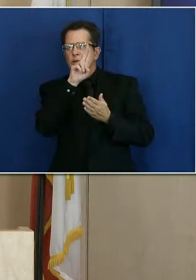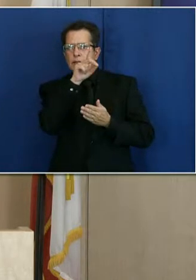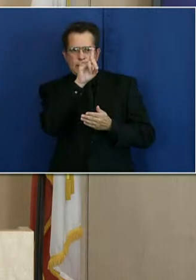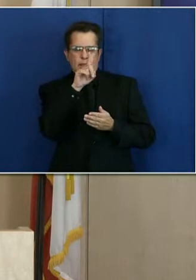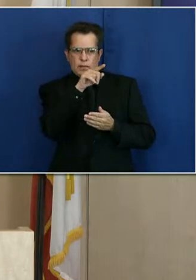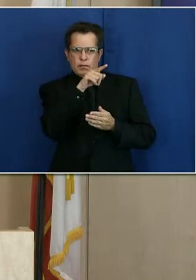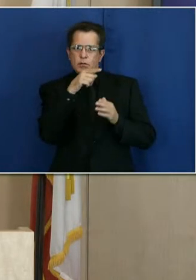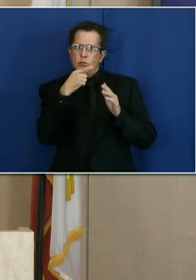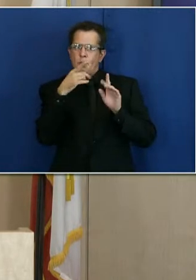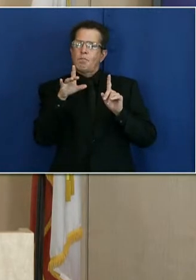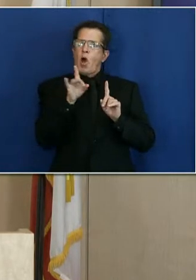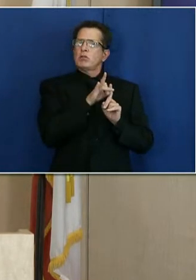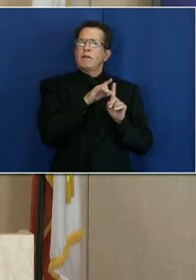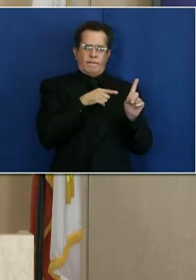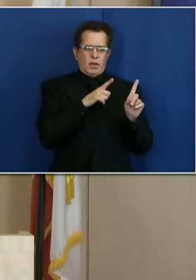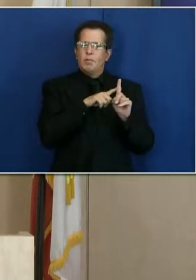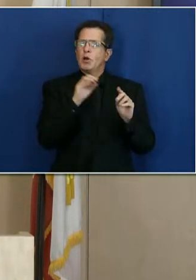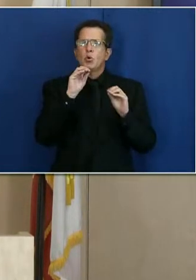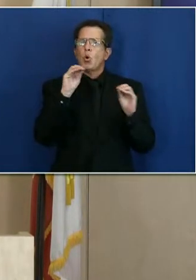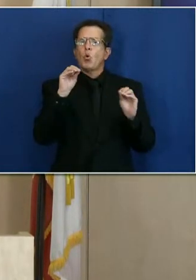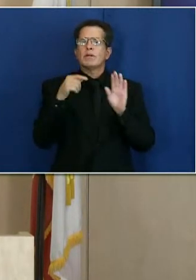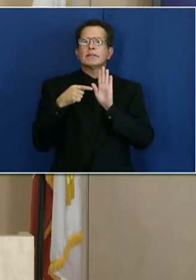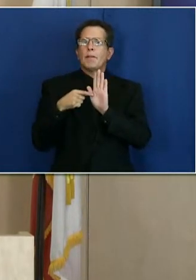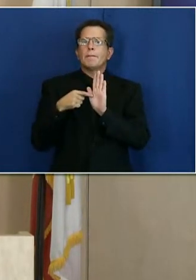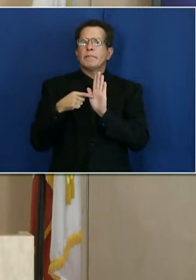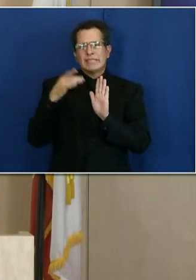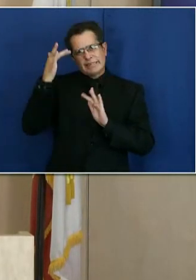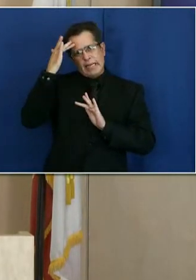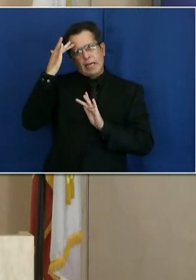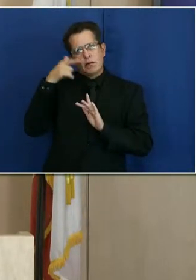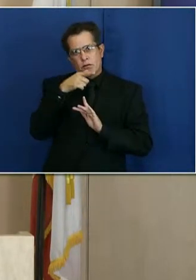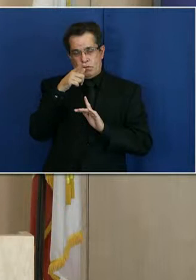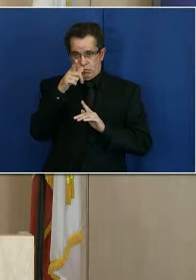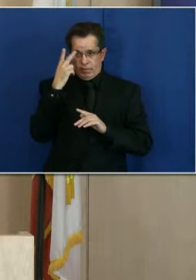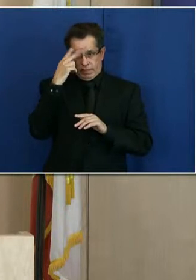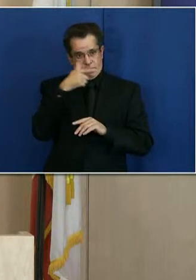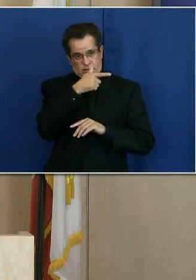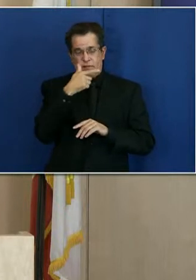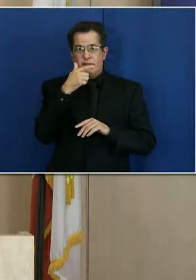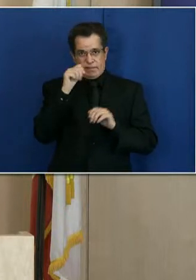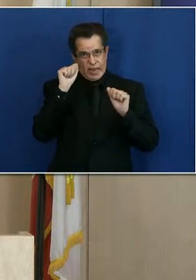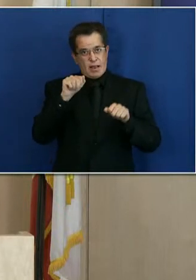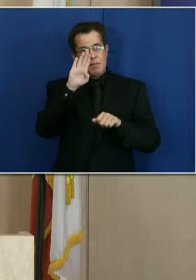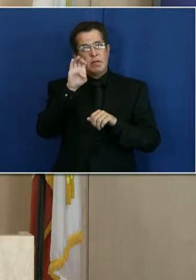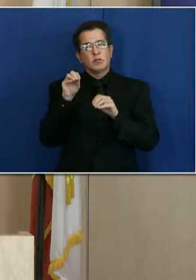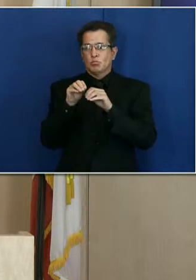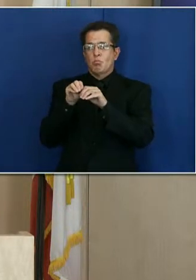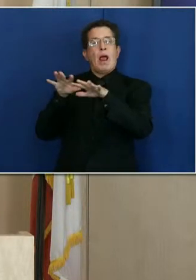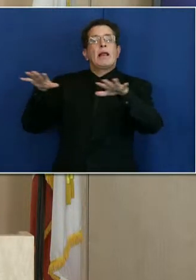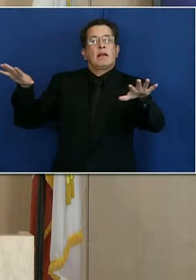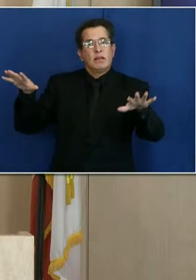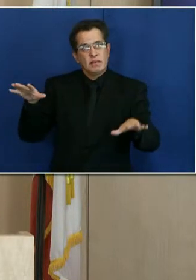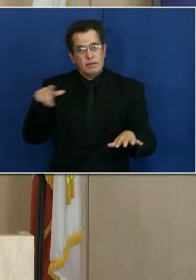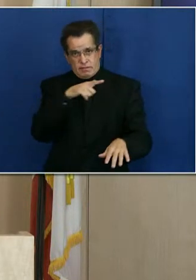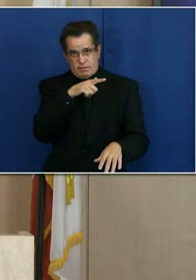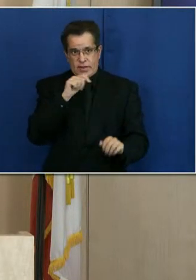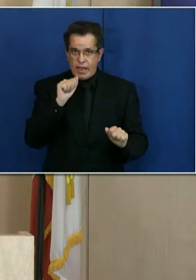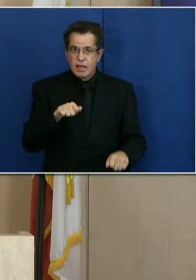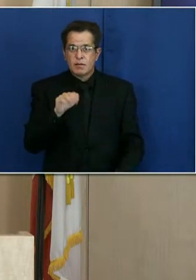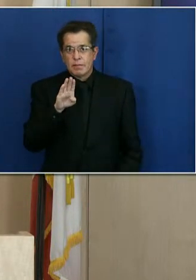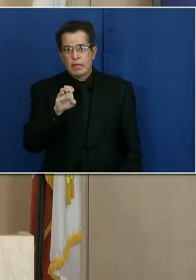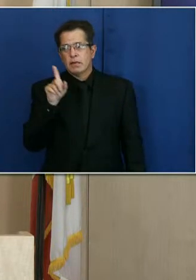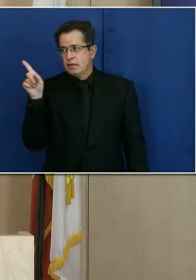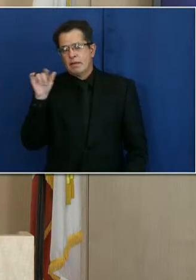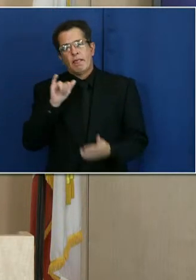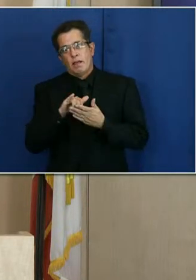far? And what role do you think asymptomatic carriers are playing in this outbreak? That's a great question. The second